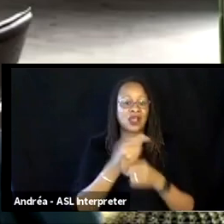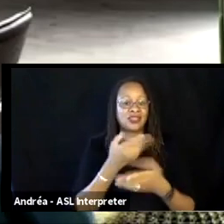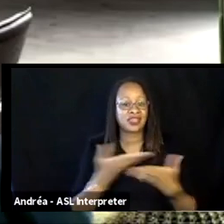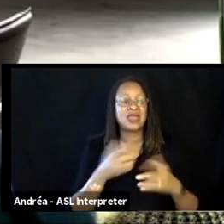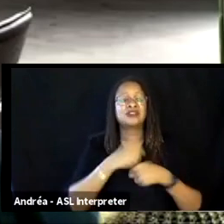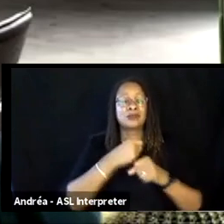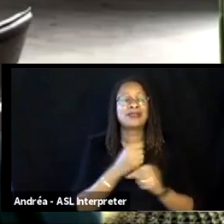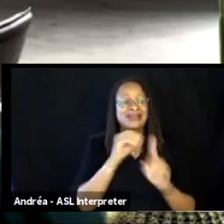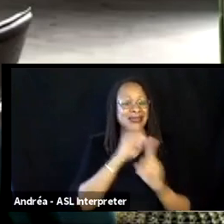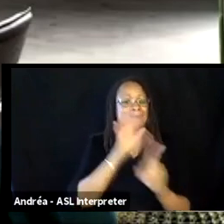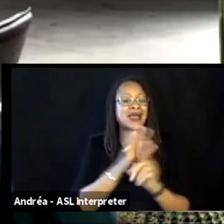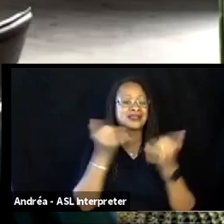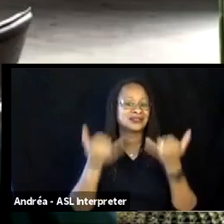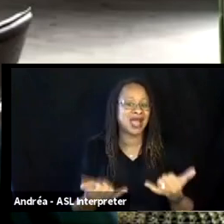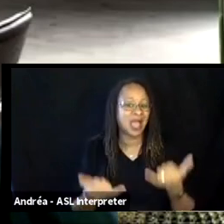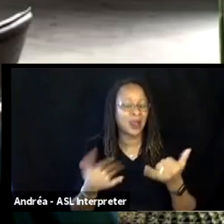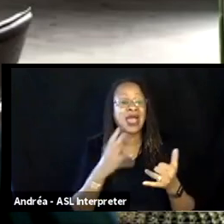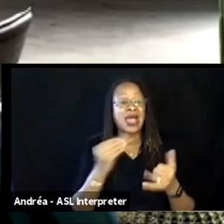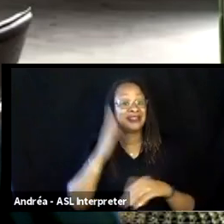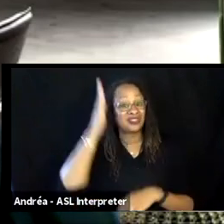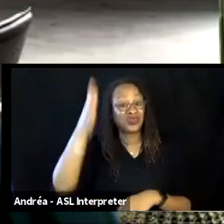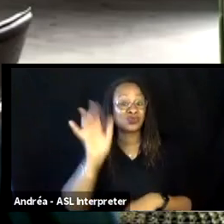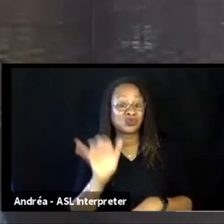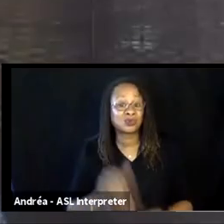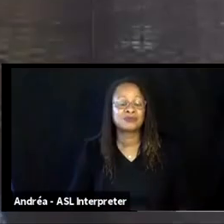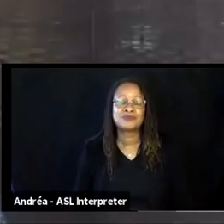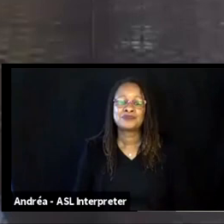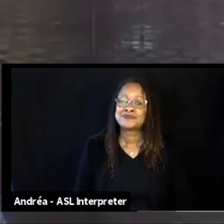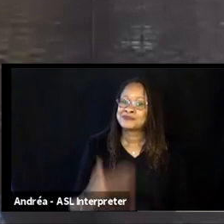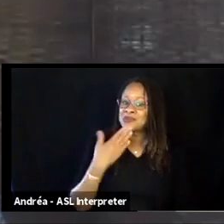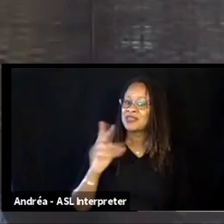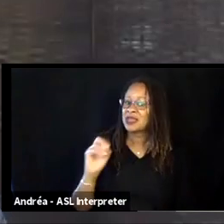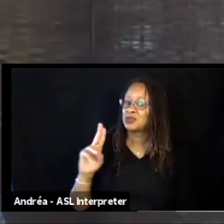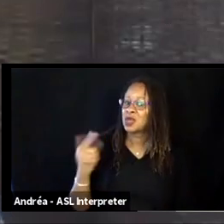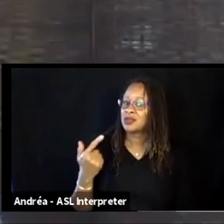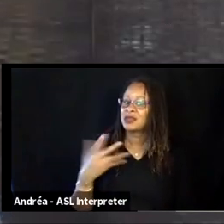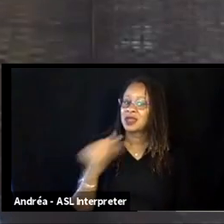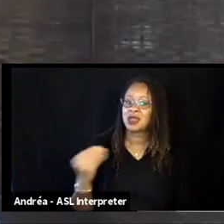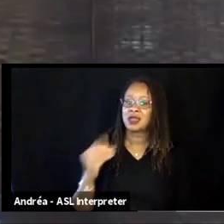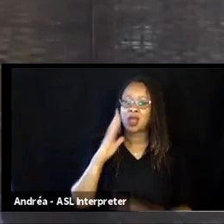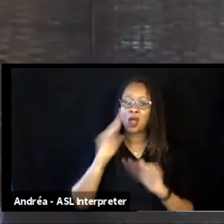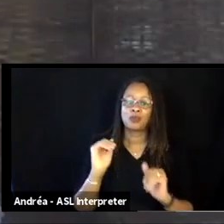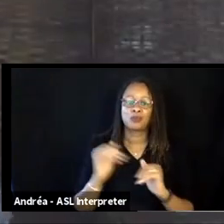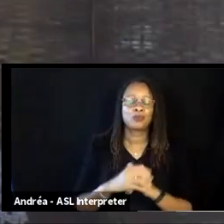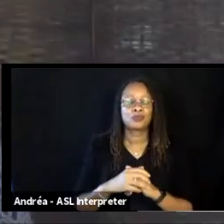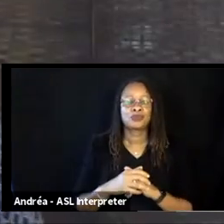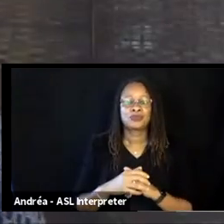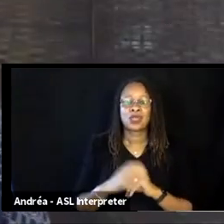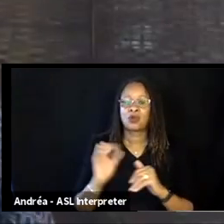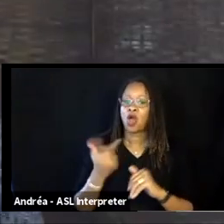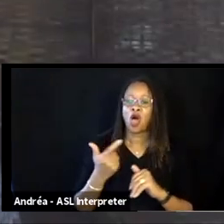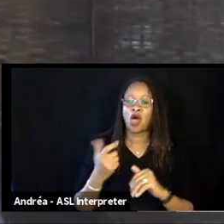make these impacts now and in the future. Thank you, Doug. And let's hope when we're all at Cannes